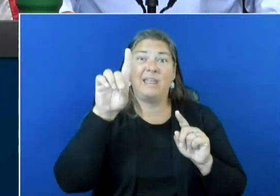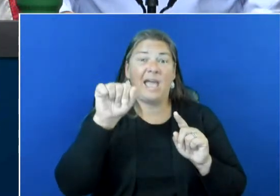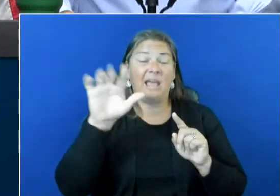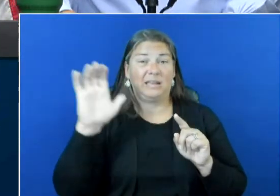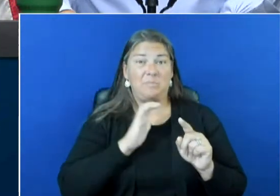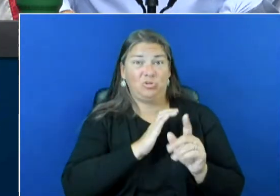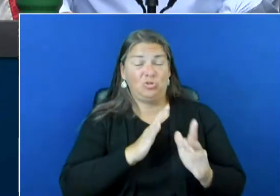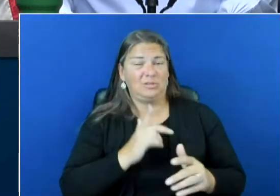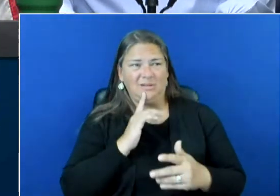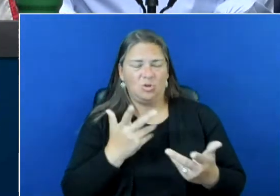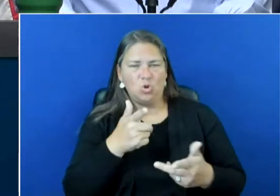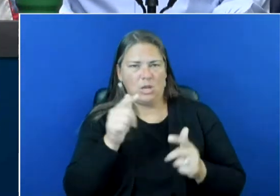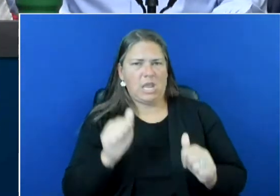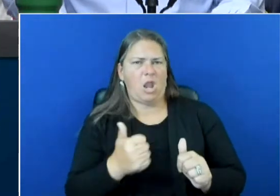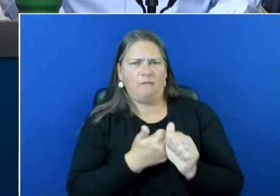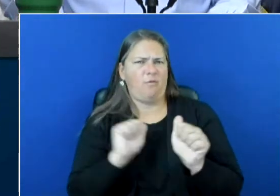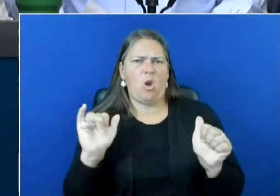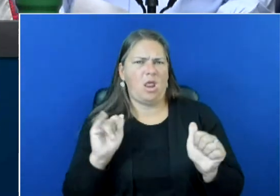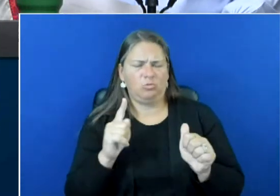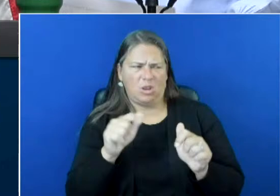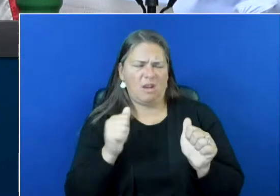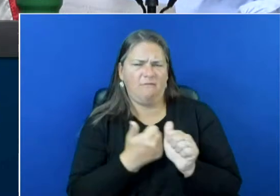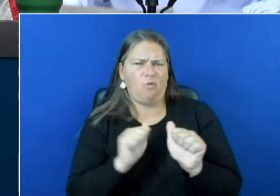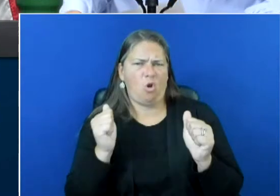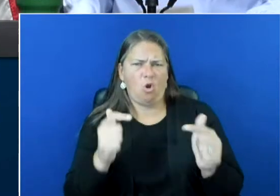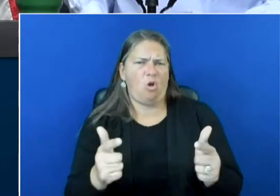of it. So let's look at geography.